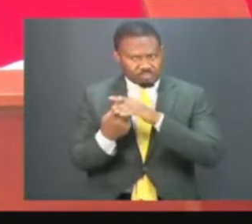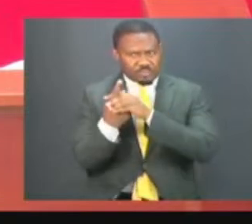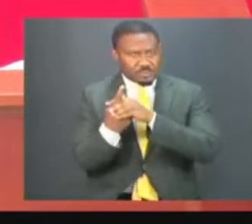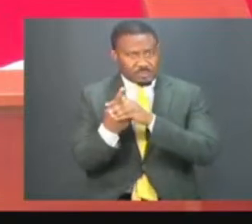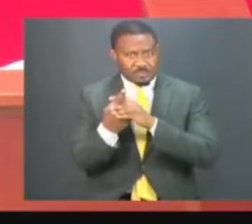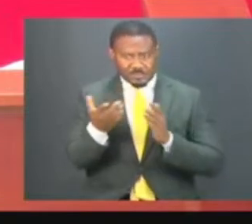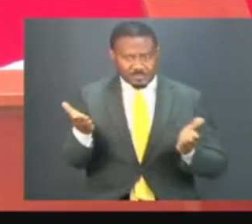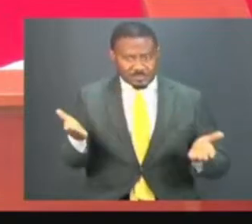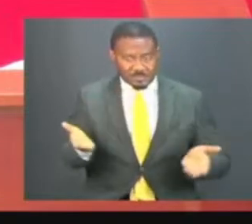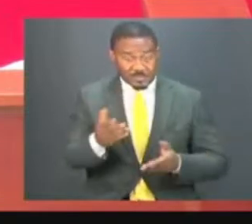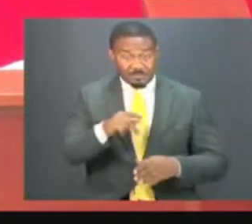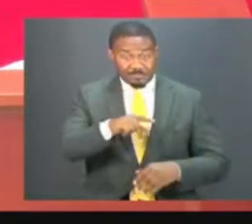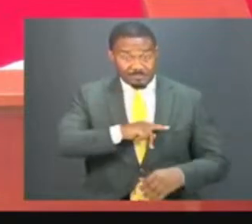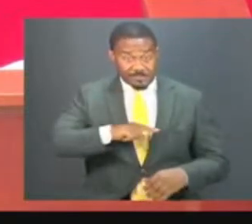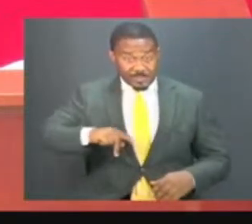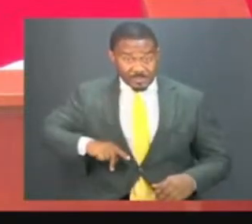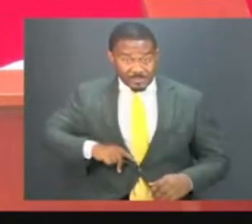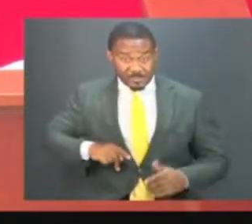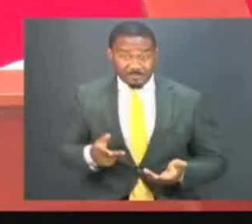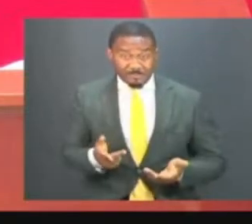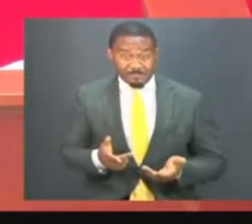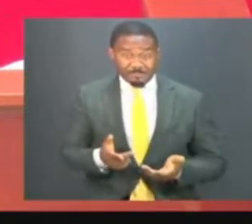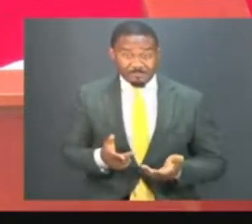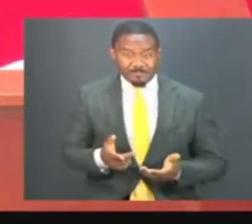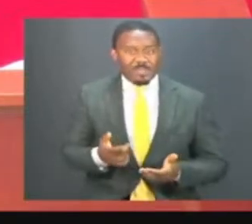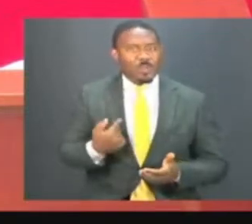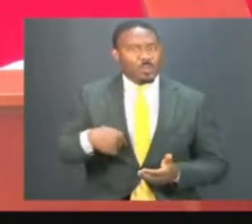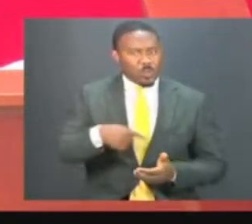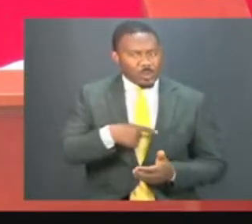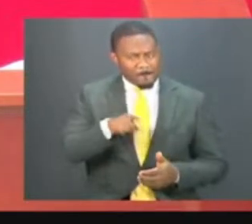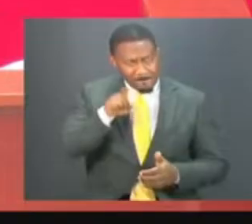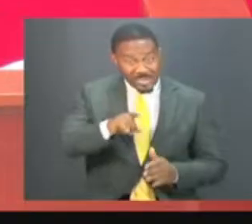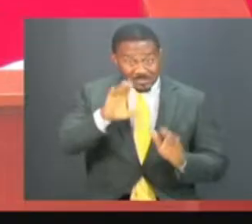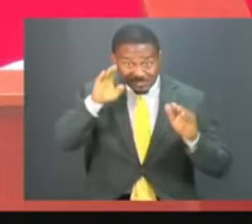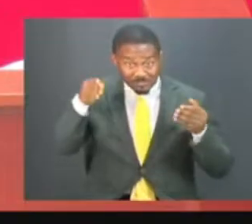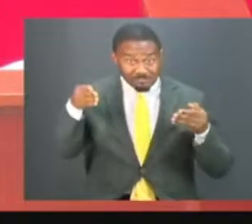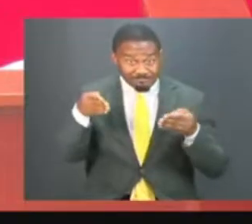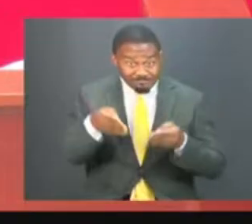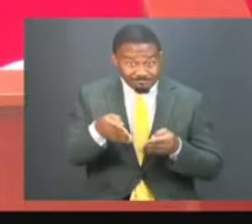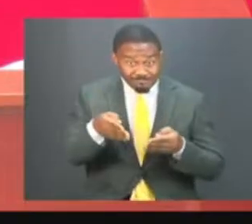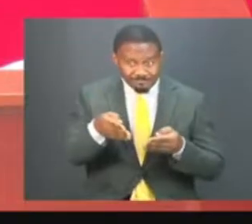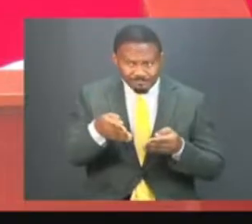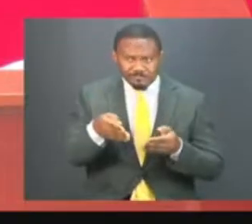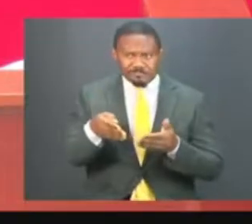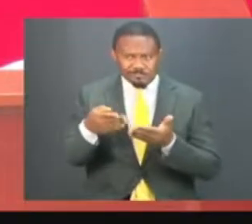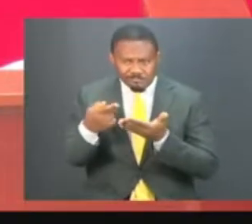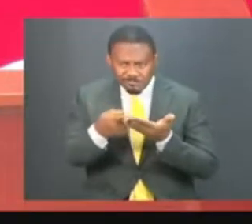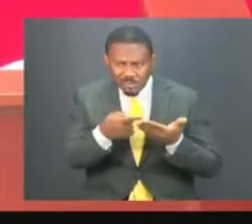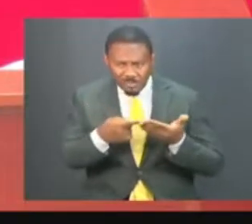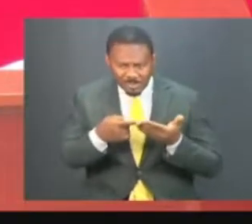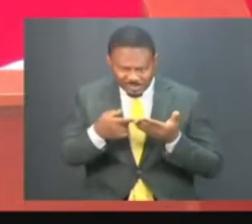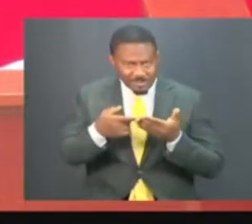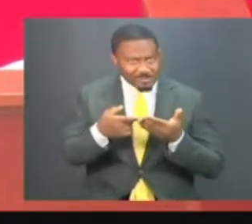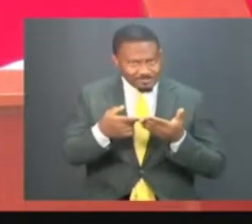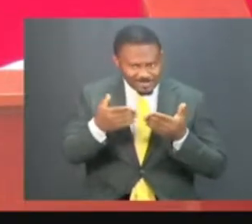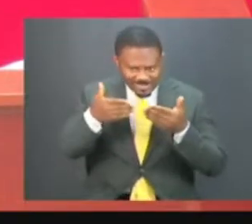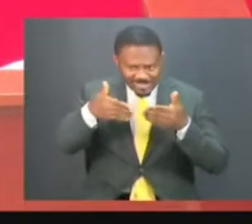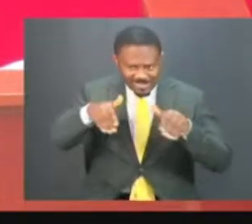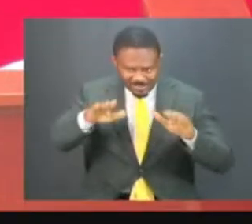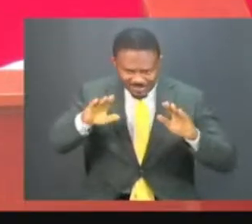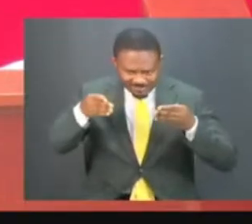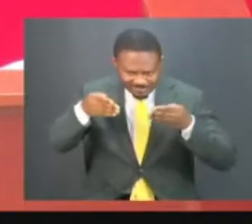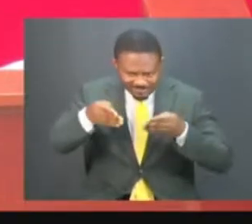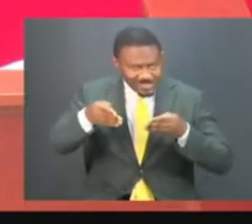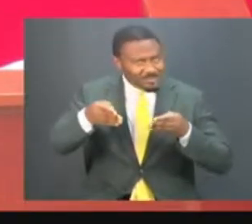of the House, I believe we should deal with the issue and restrain ourselves from